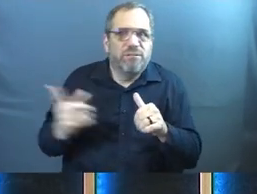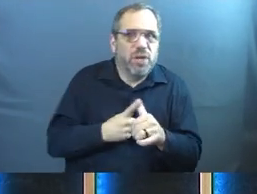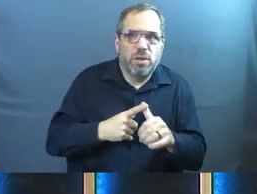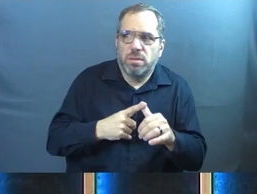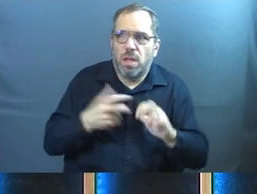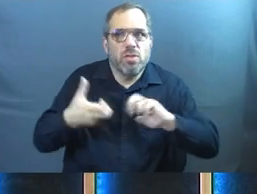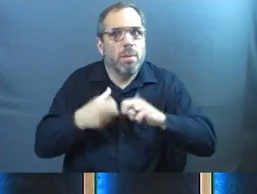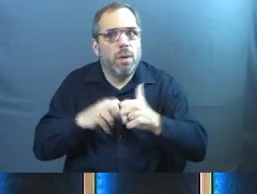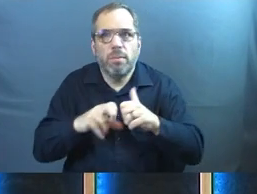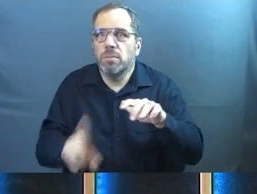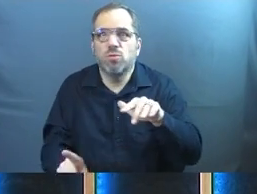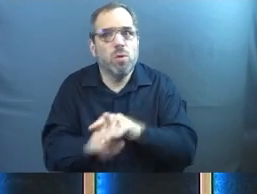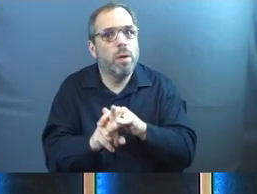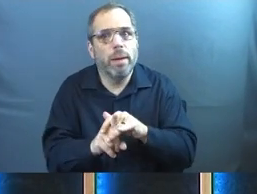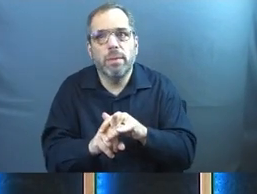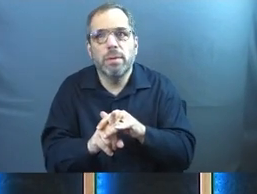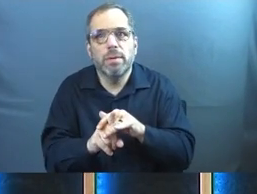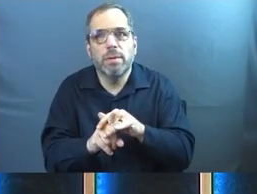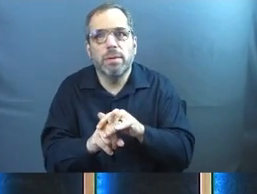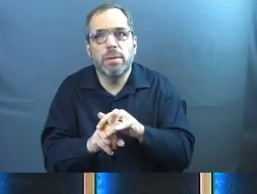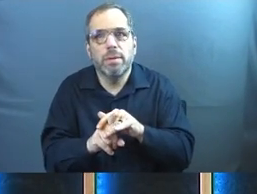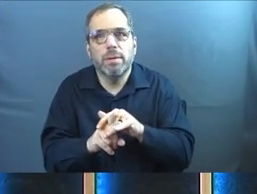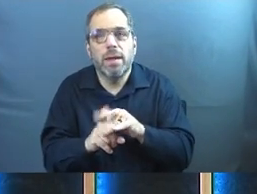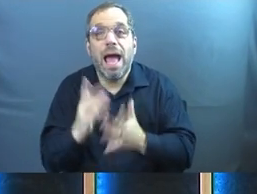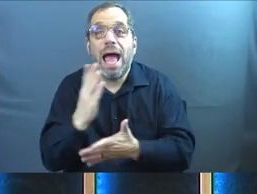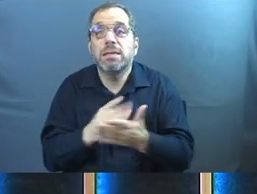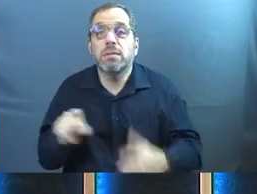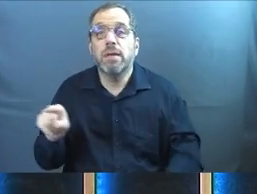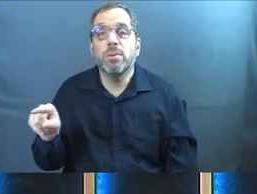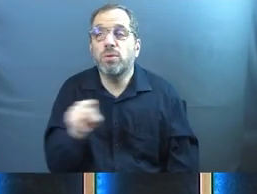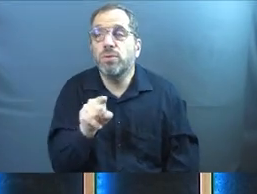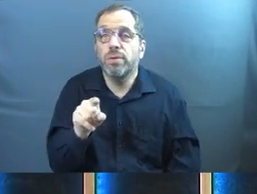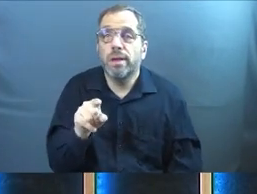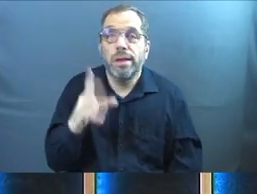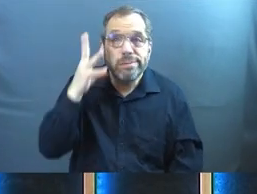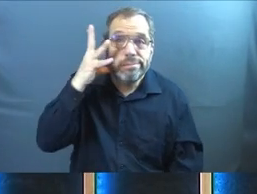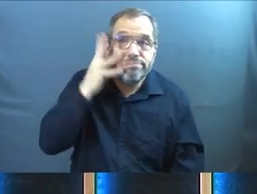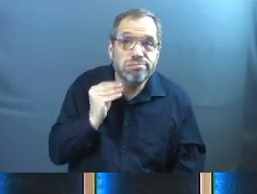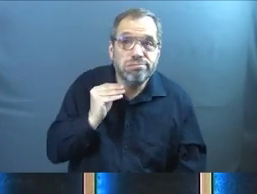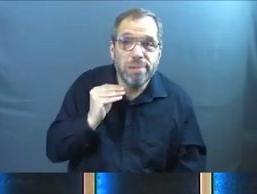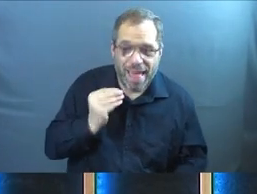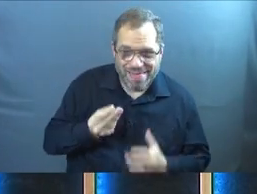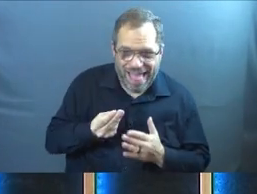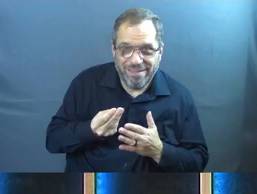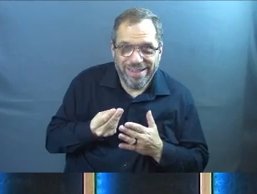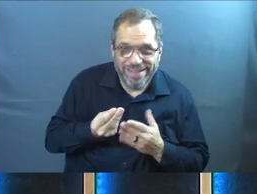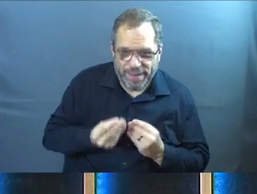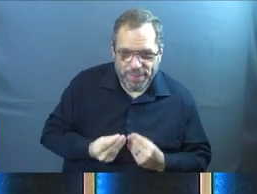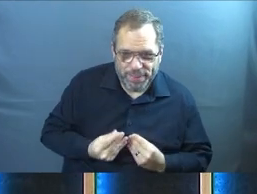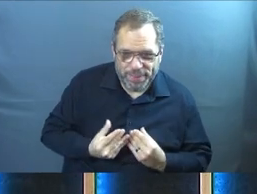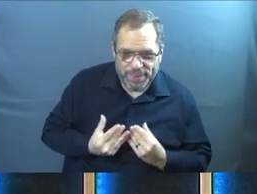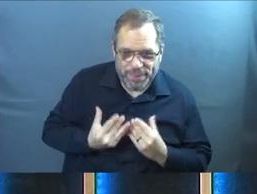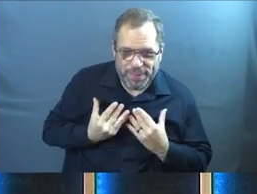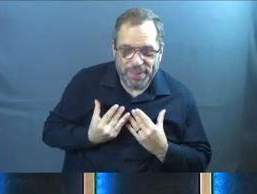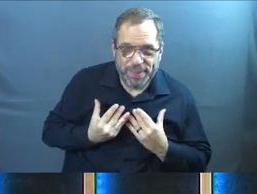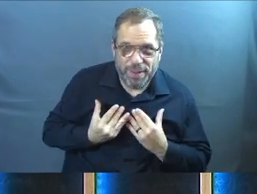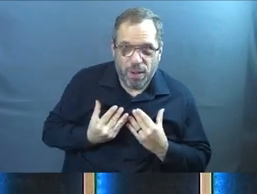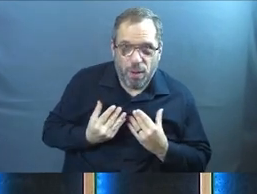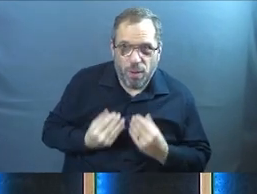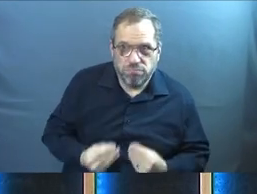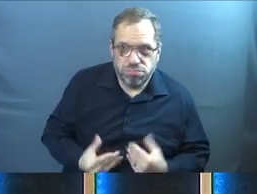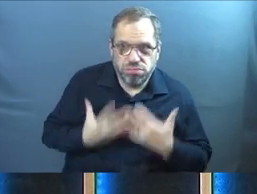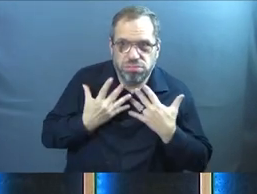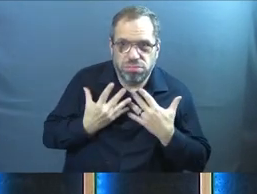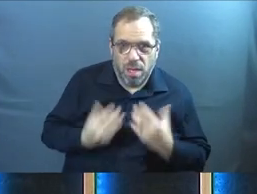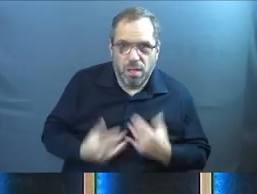before the problems started. And some of you guys, you've experienced that little resurrection two or three